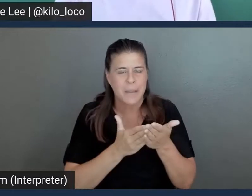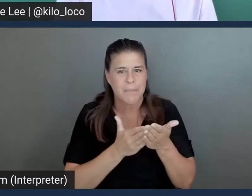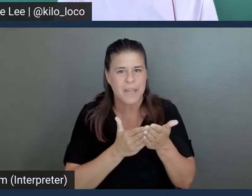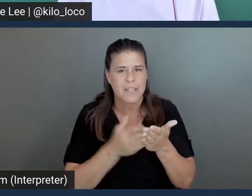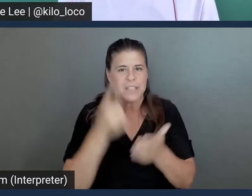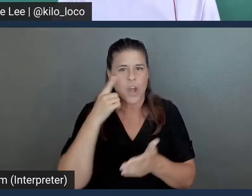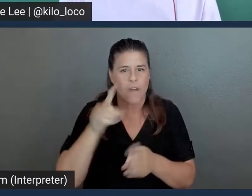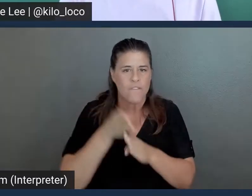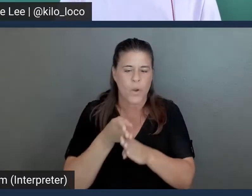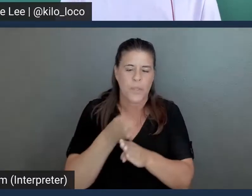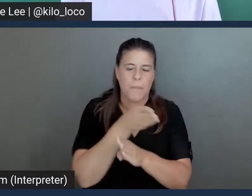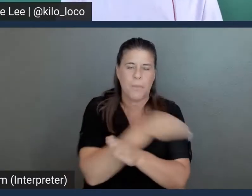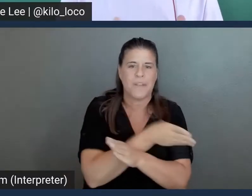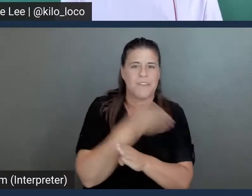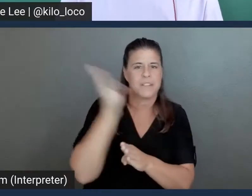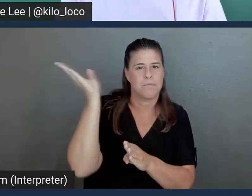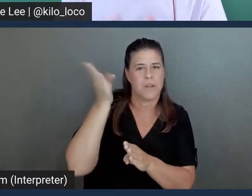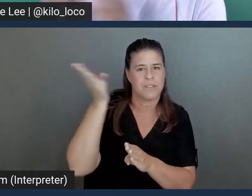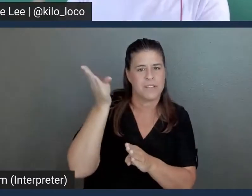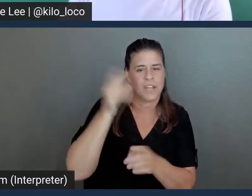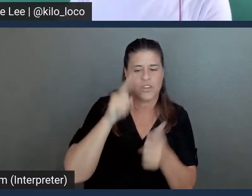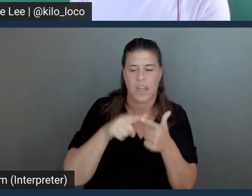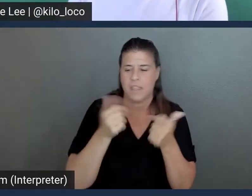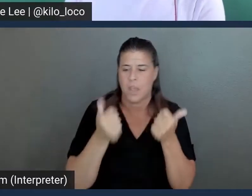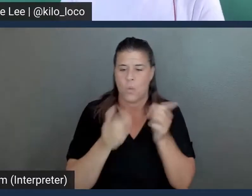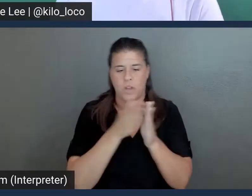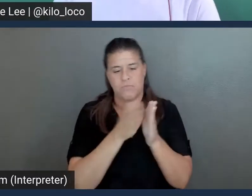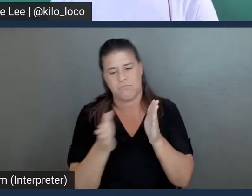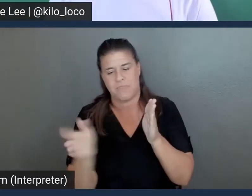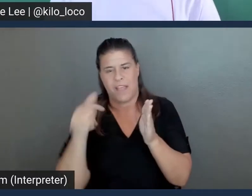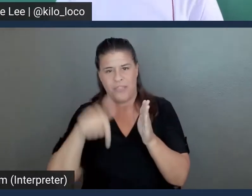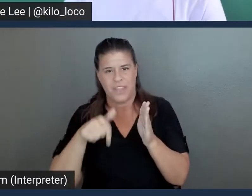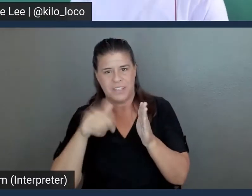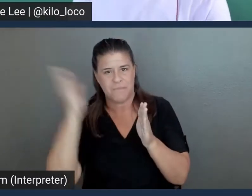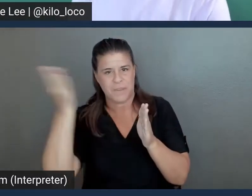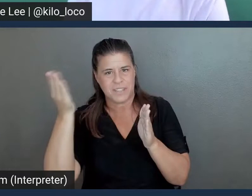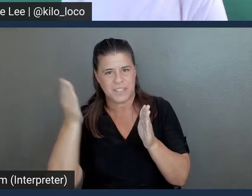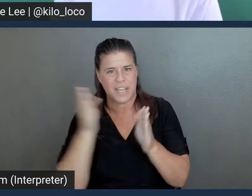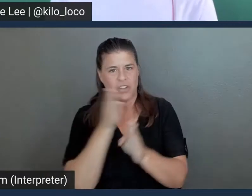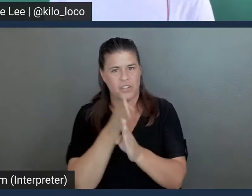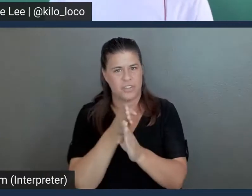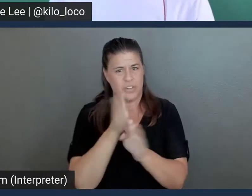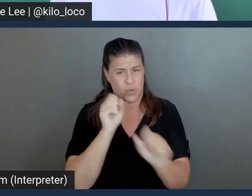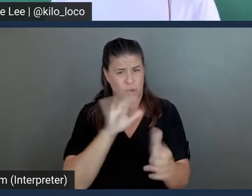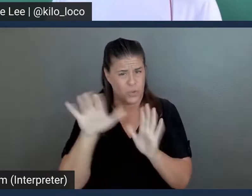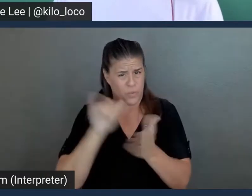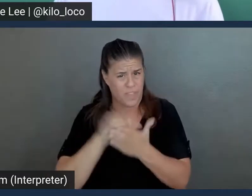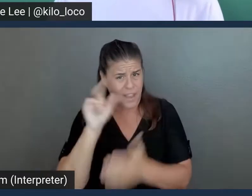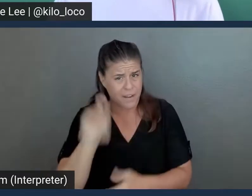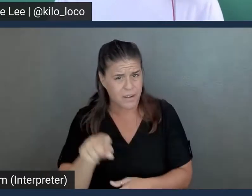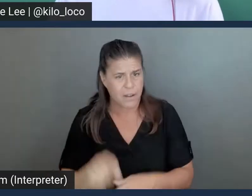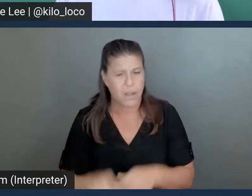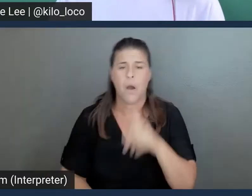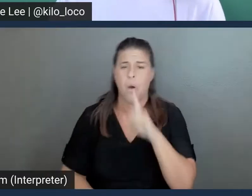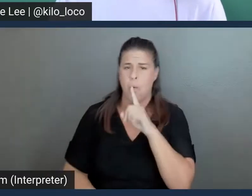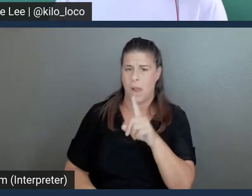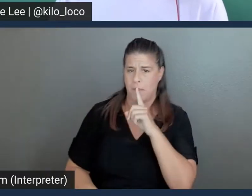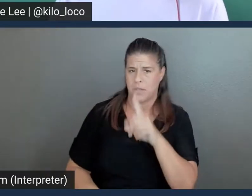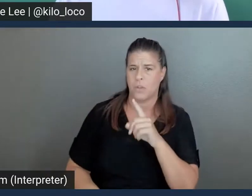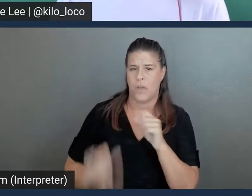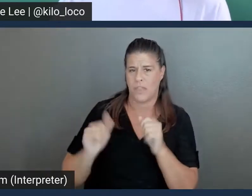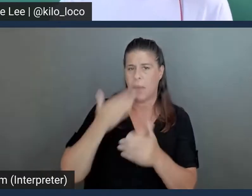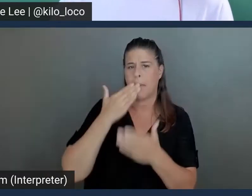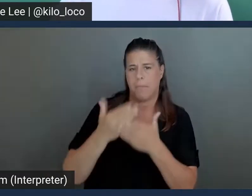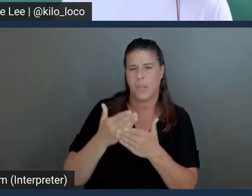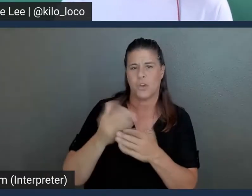previous presentation, and then which segment is this presentation. It would be able to do something like that. Absolutely. So yeah, that would be a good use